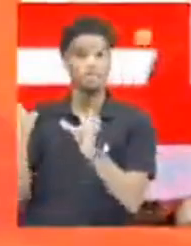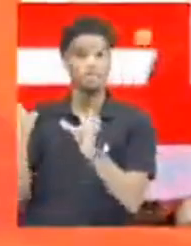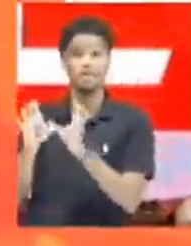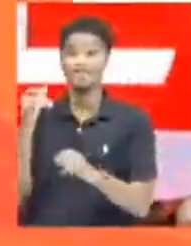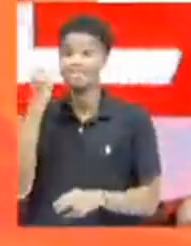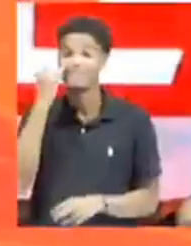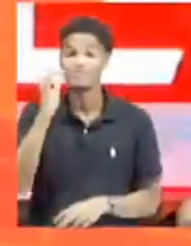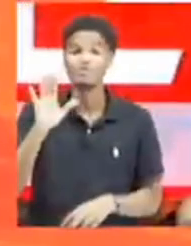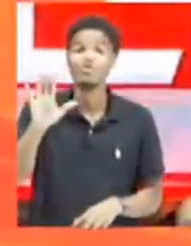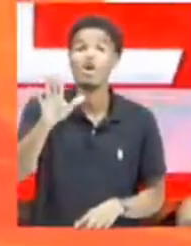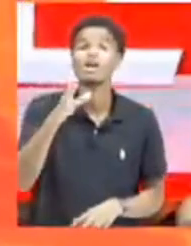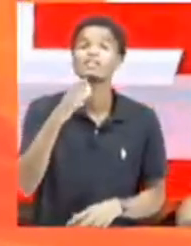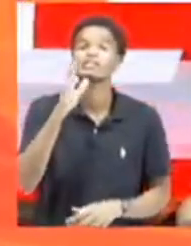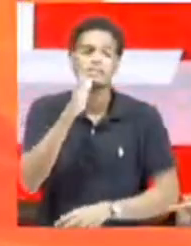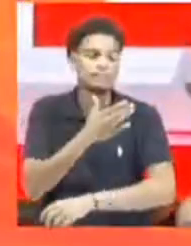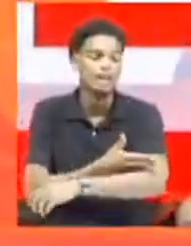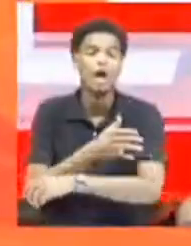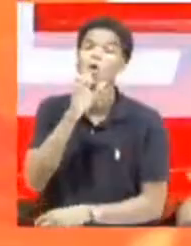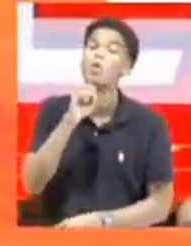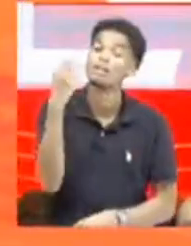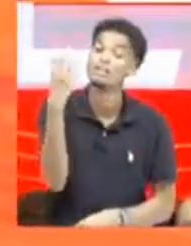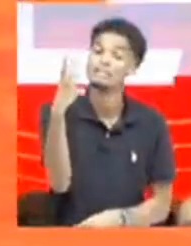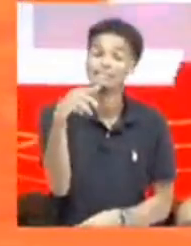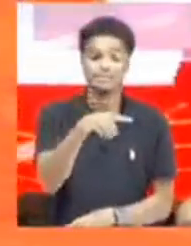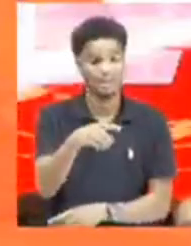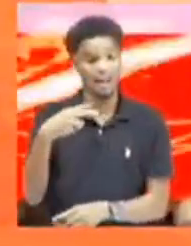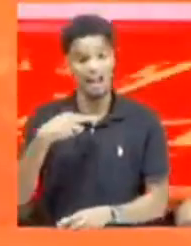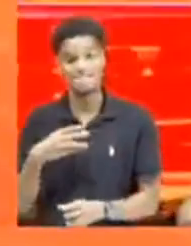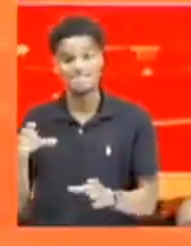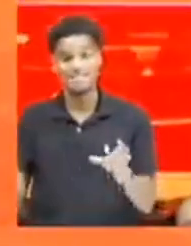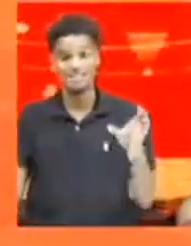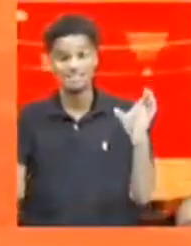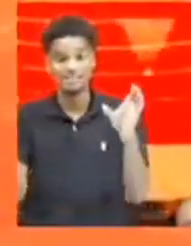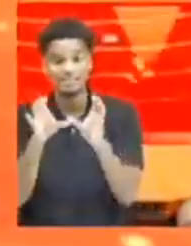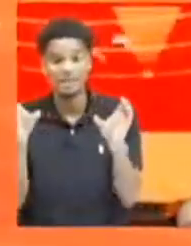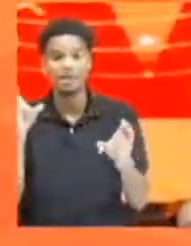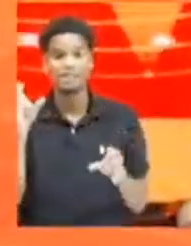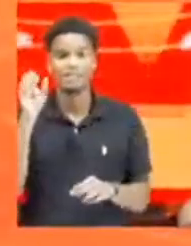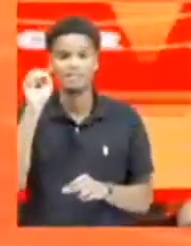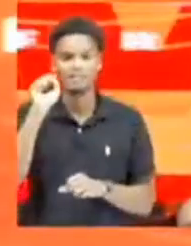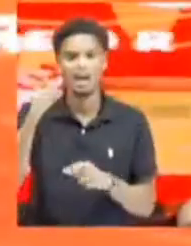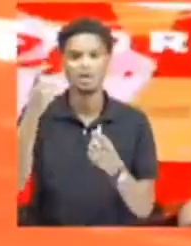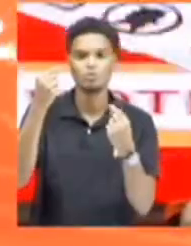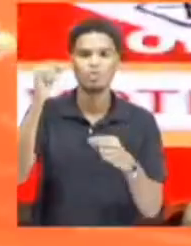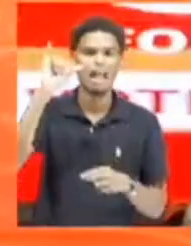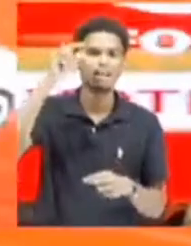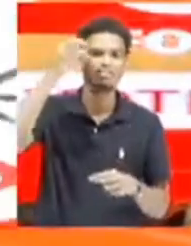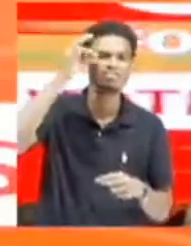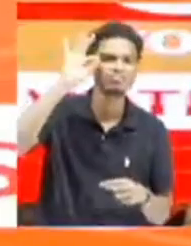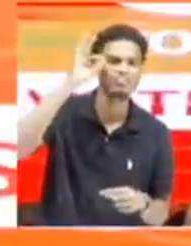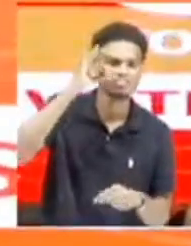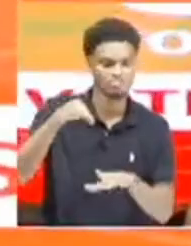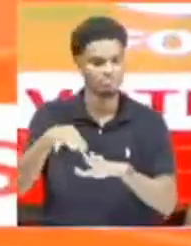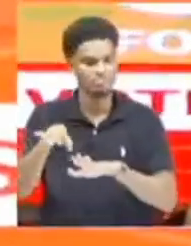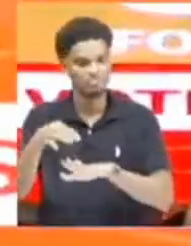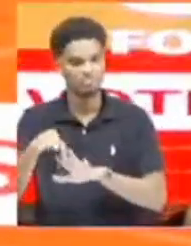a certified cosmetologist by the time she graduate, don't labor right dead again.